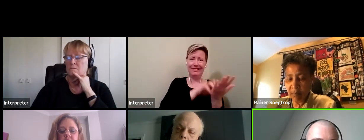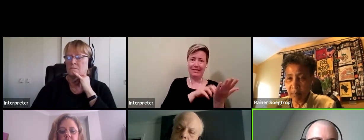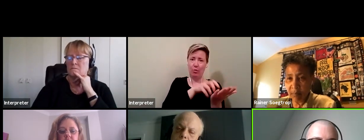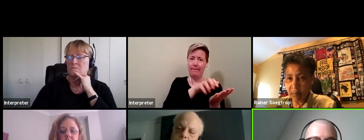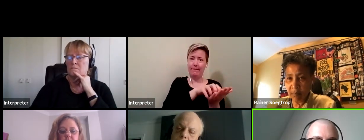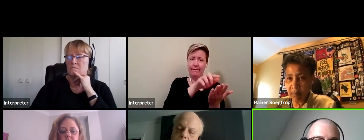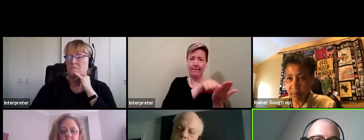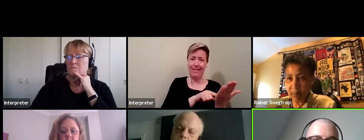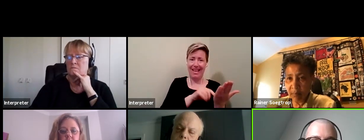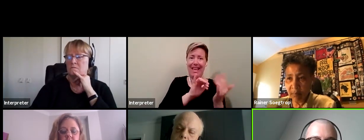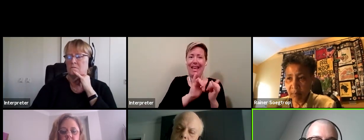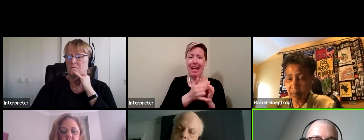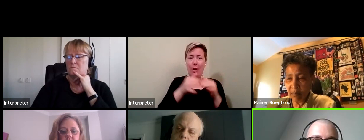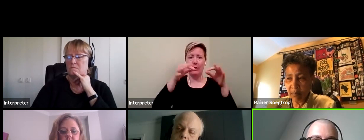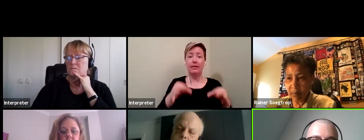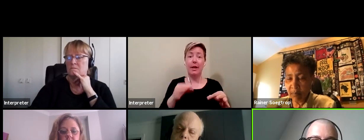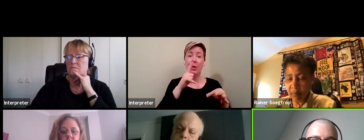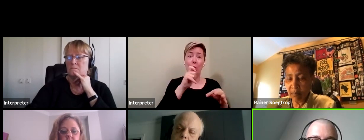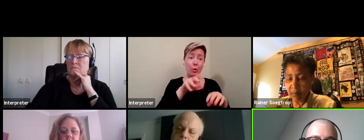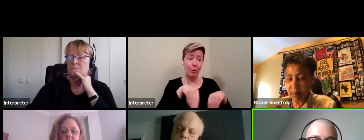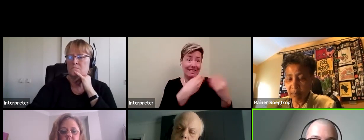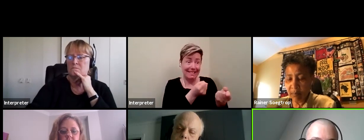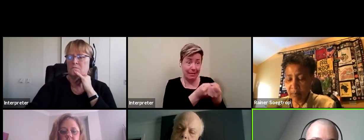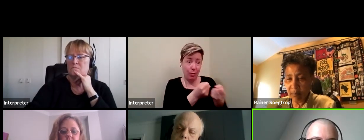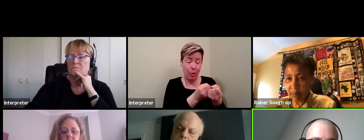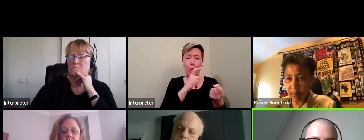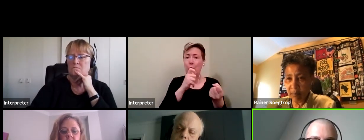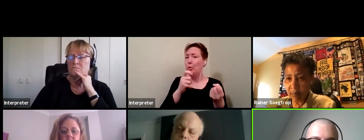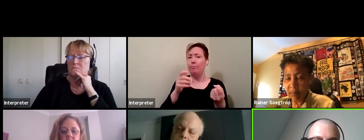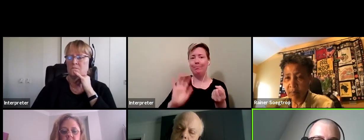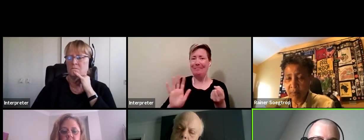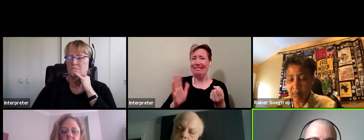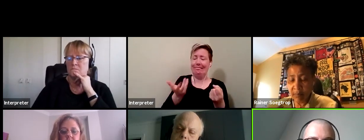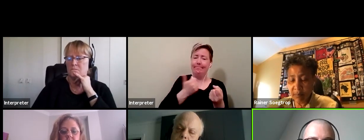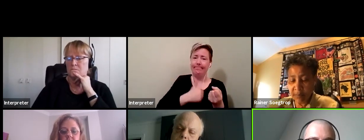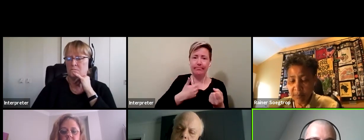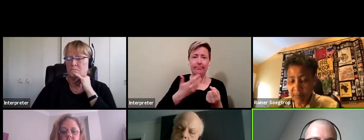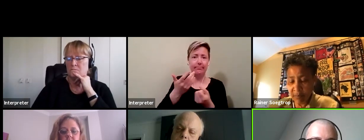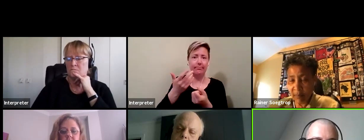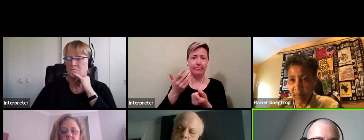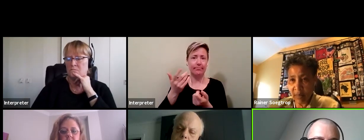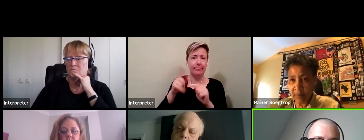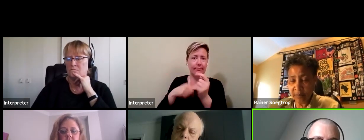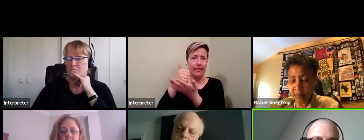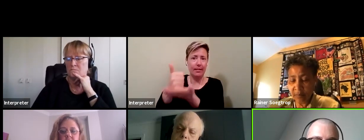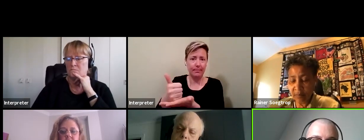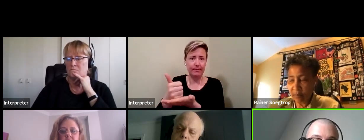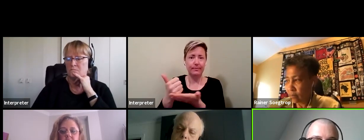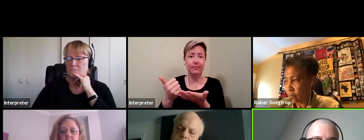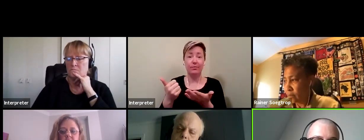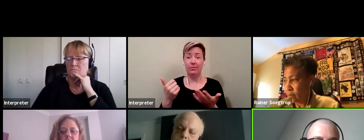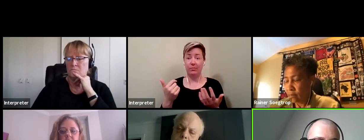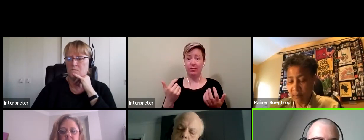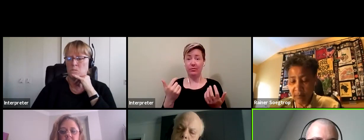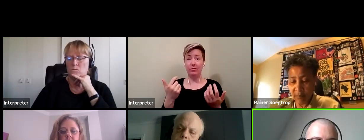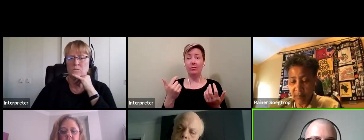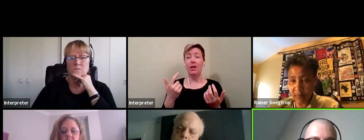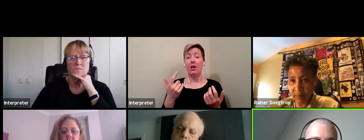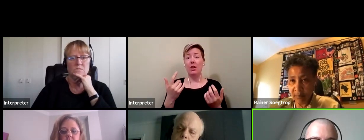how decisions will be made by healthcare workers to ration critical treatment once intensive care units in Ontario are about